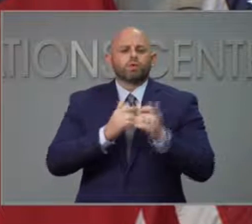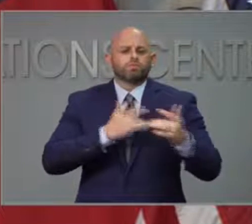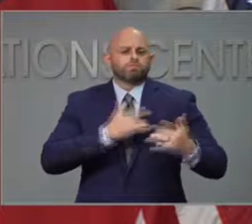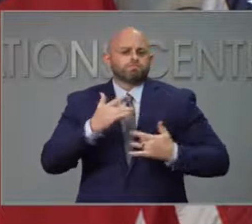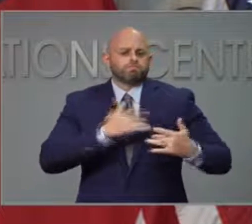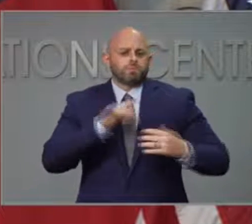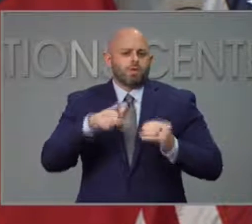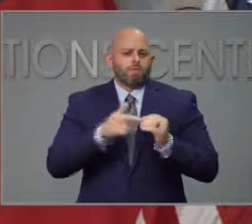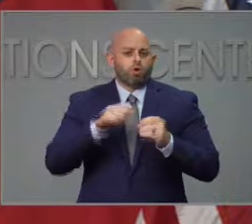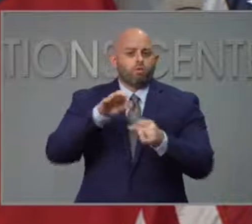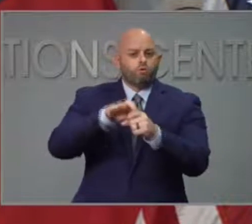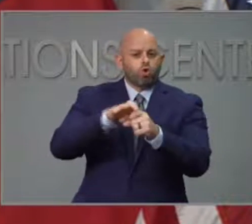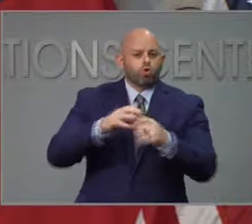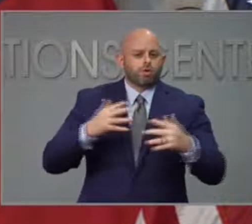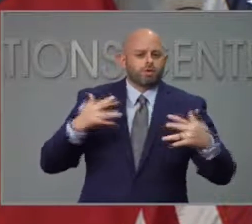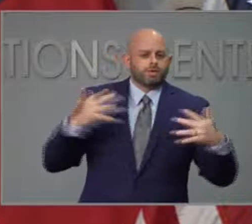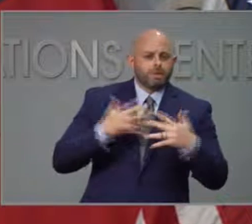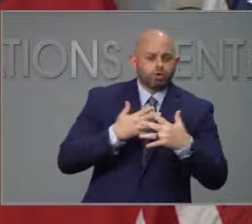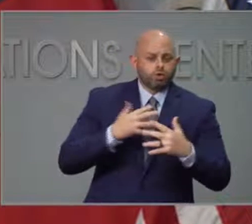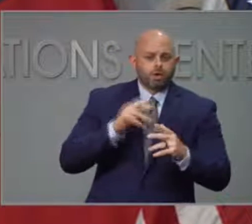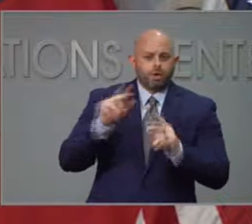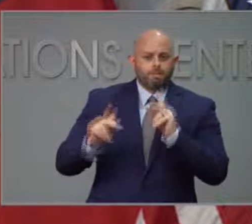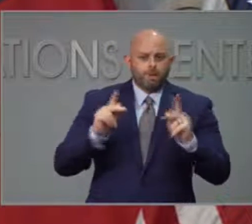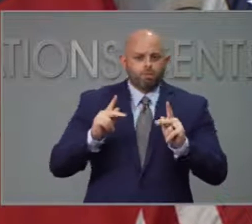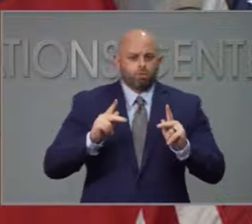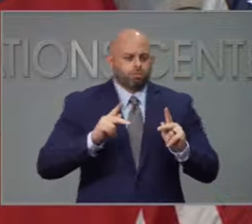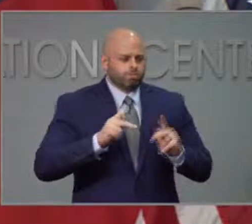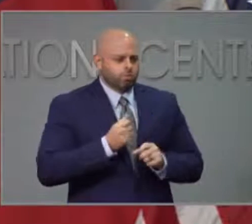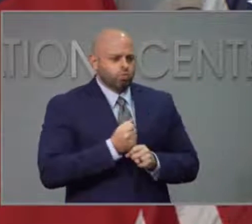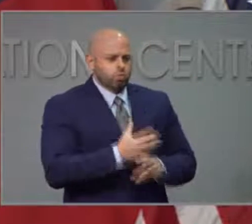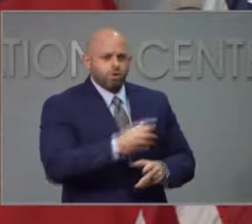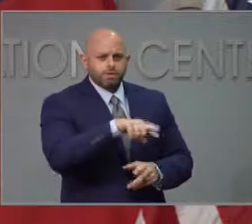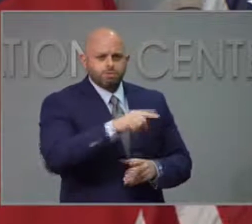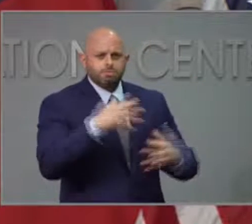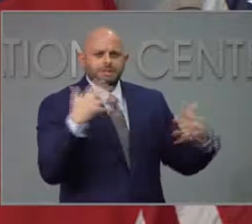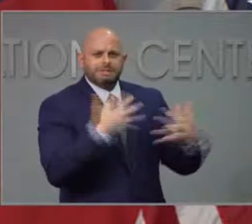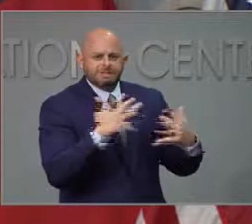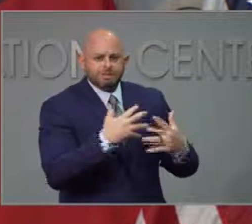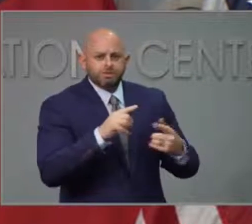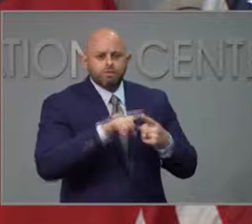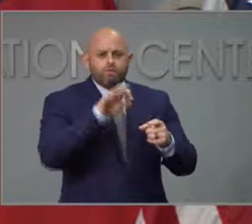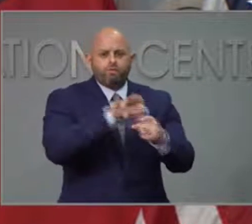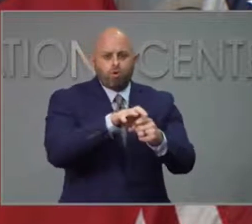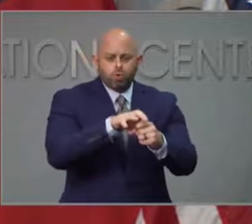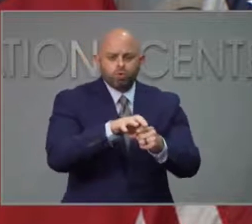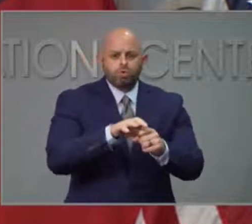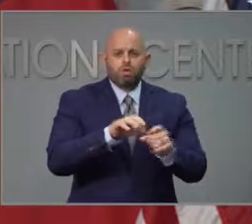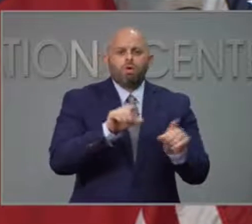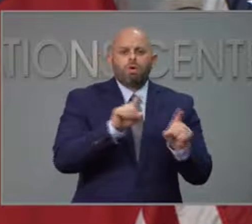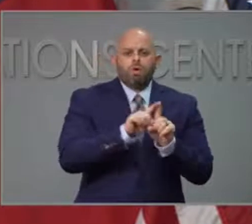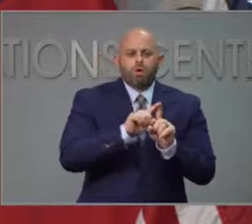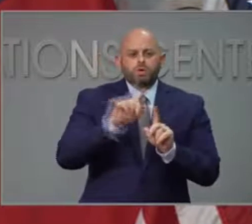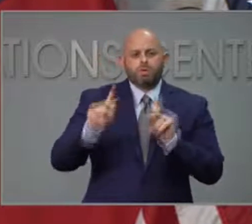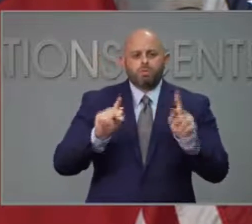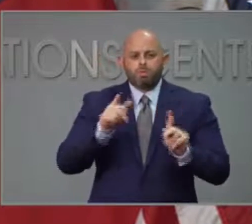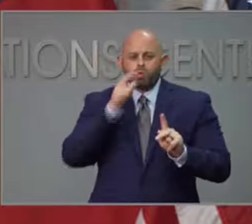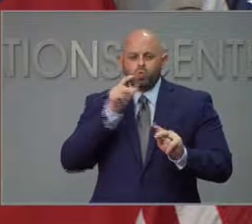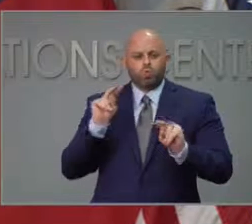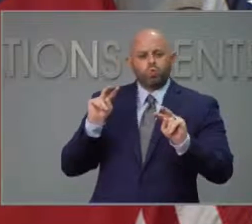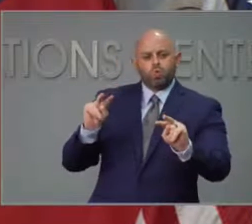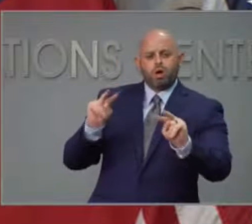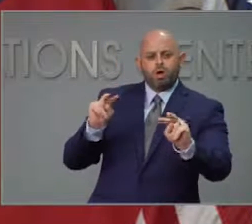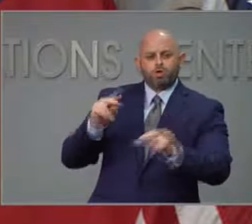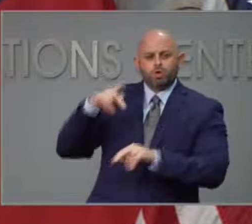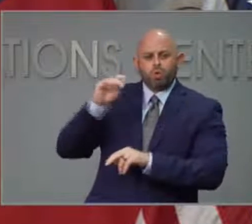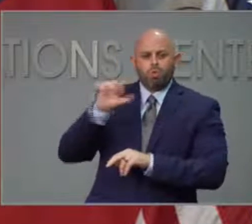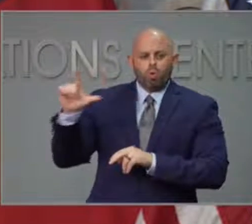voter intimidation and also unsolicited poll watchers? How do you convince voters that it is going